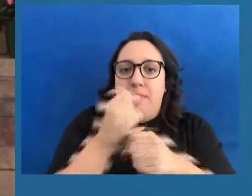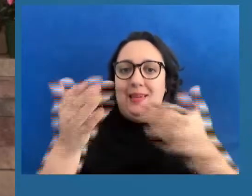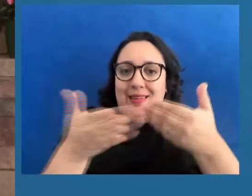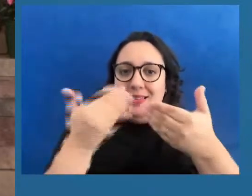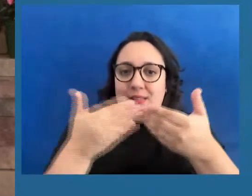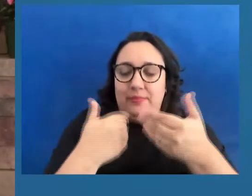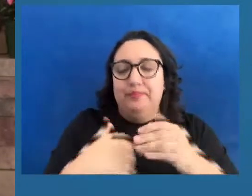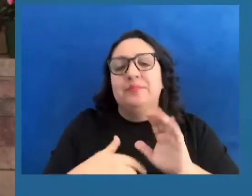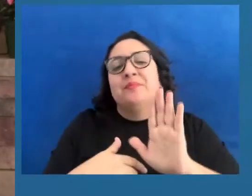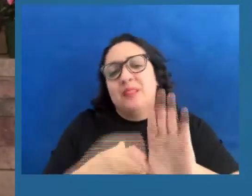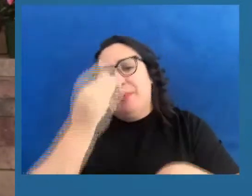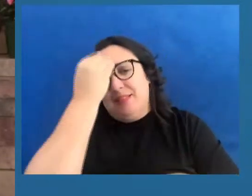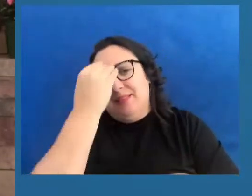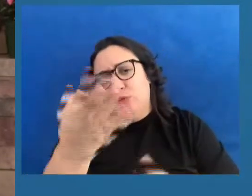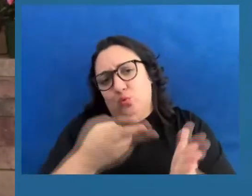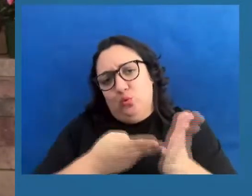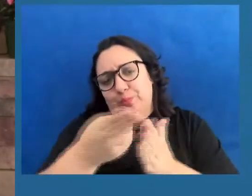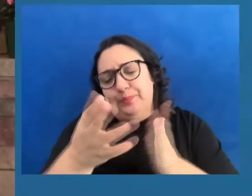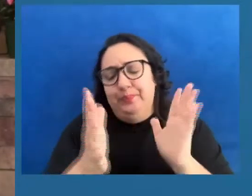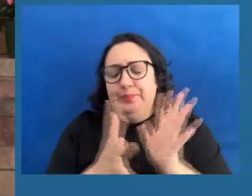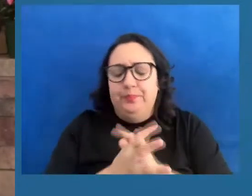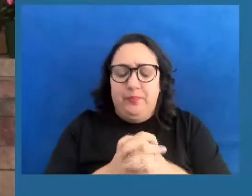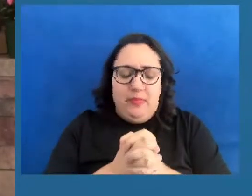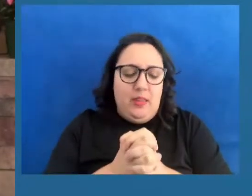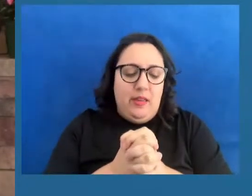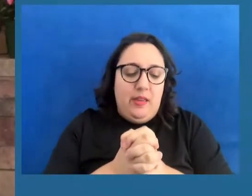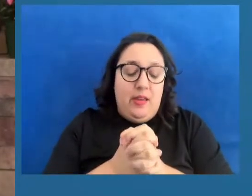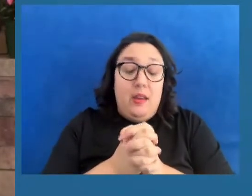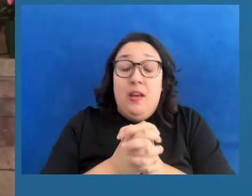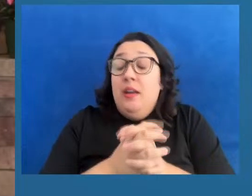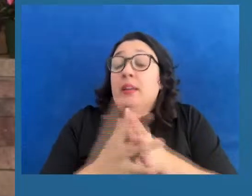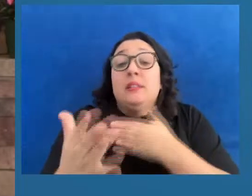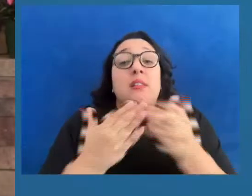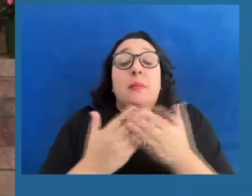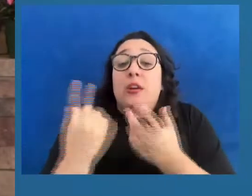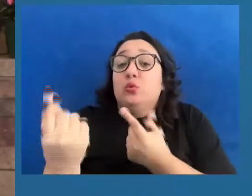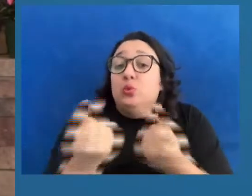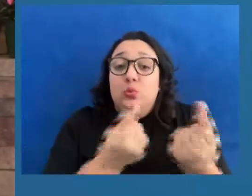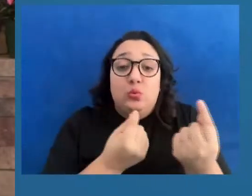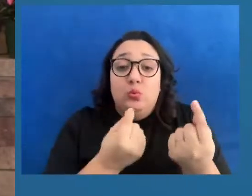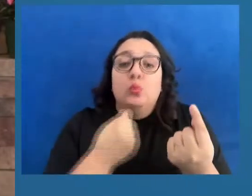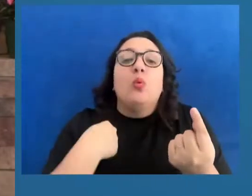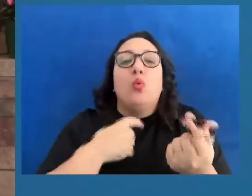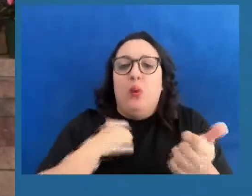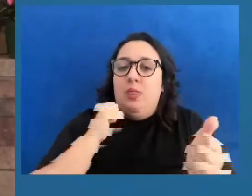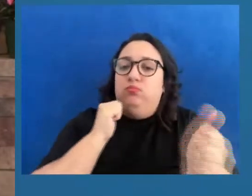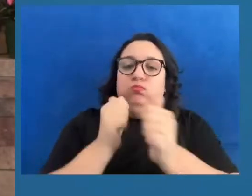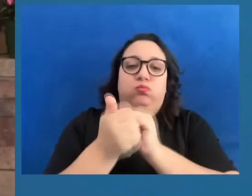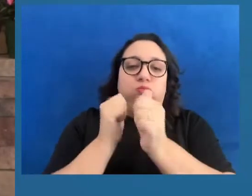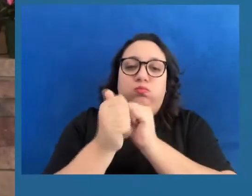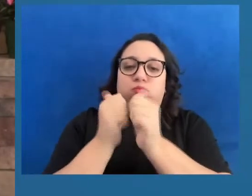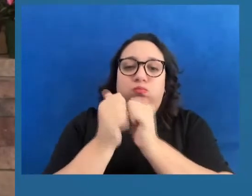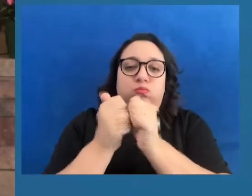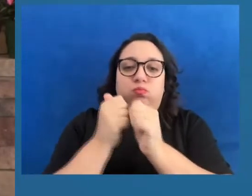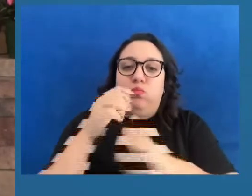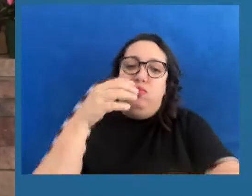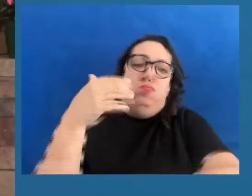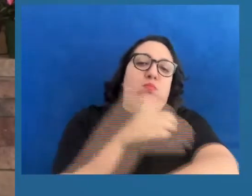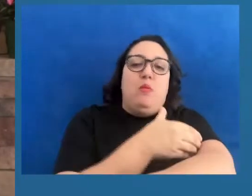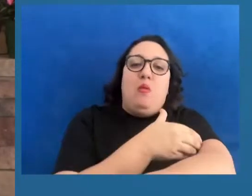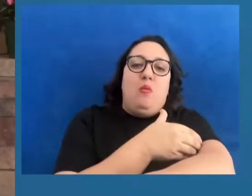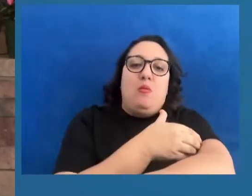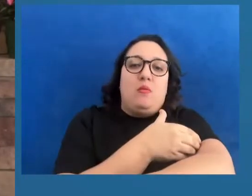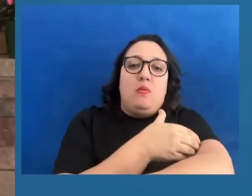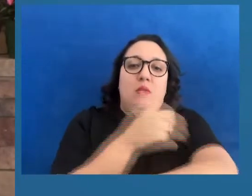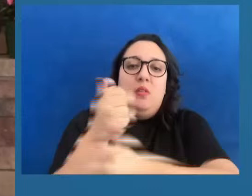No matter what we're doing, we're in competition with a powerful, powerful force.